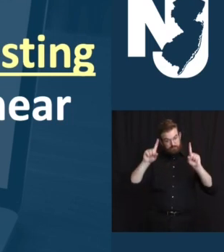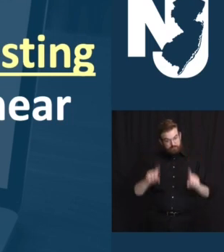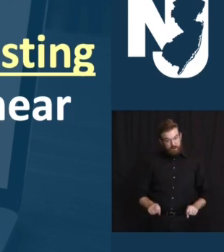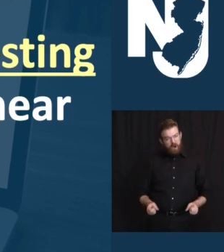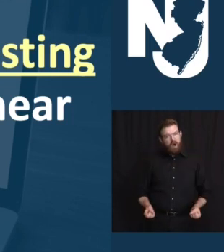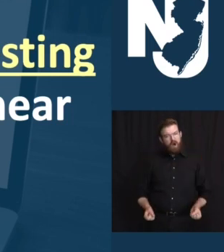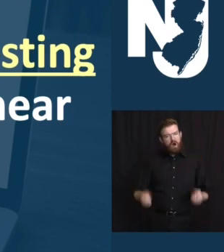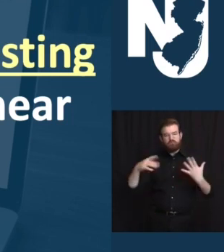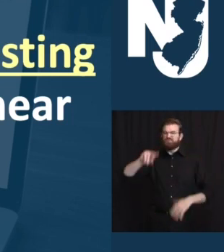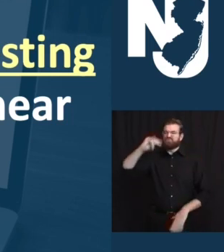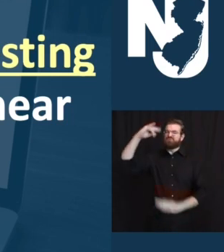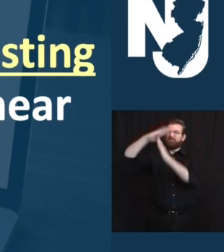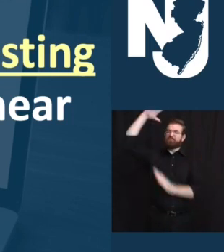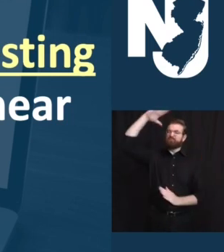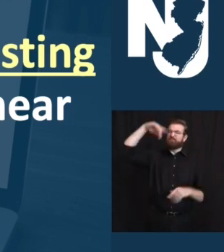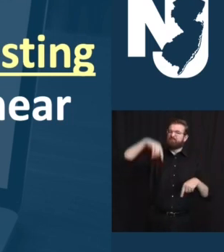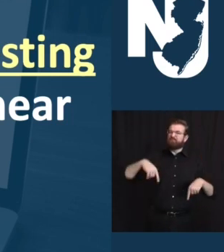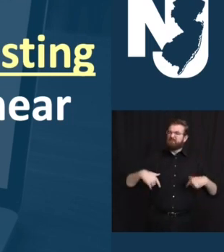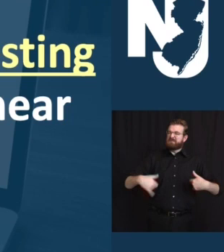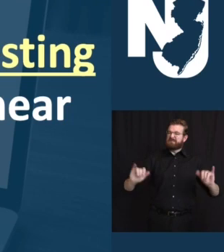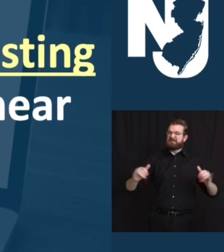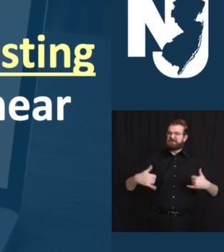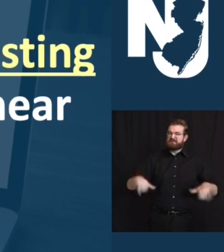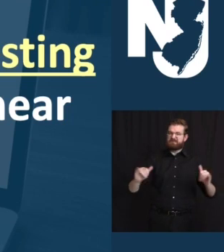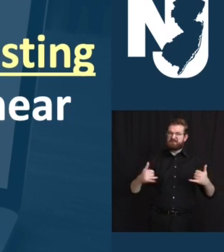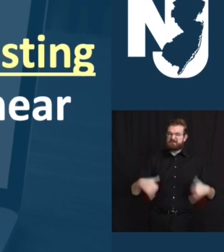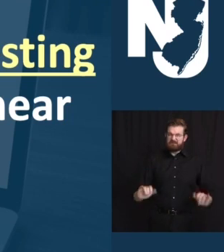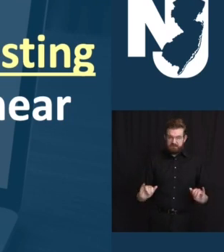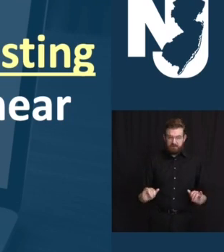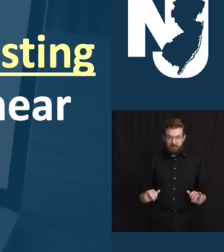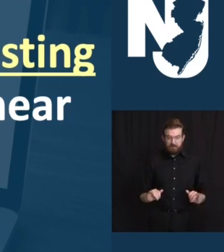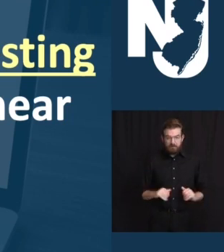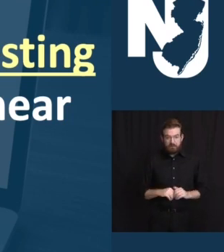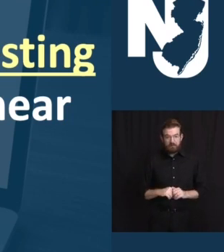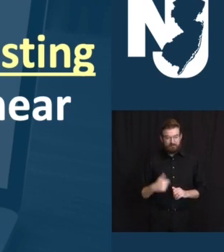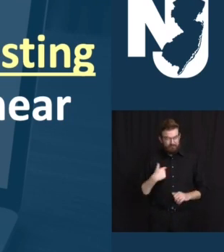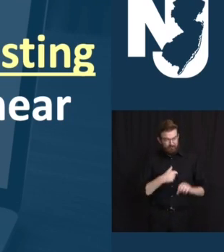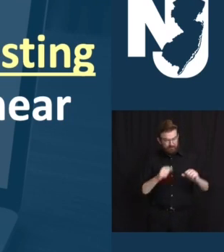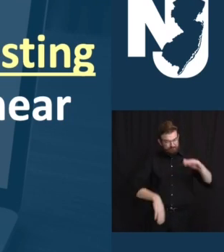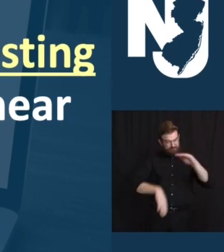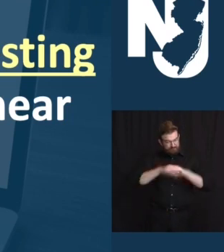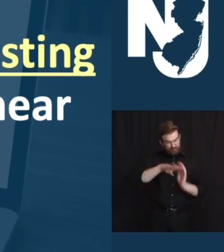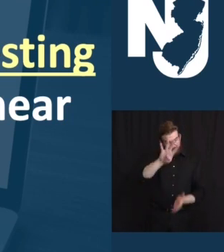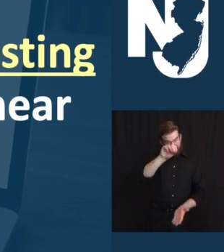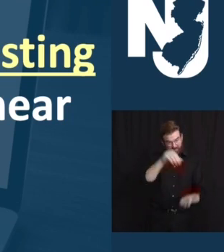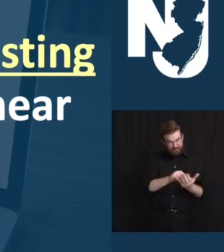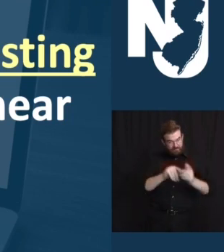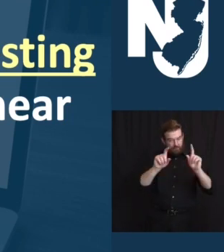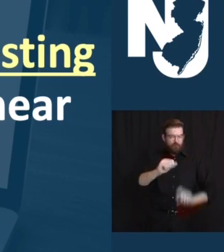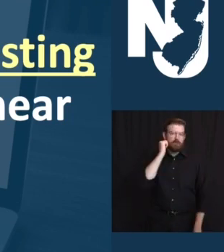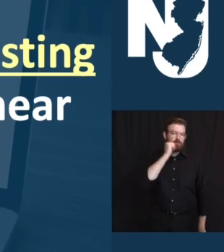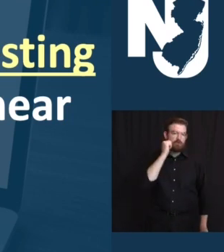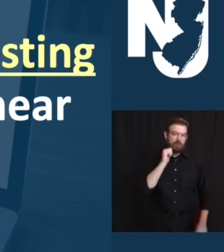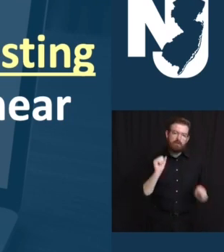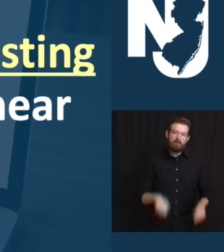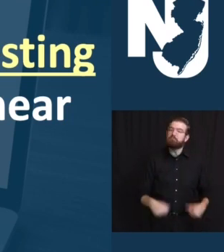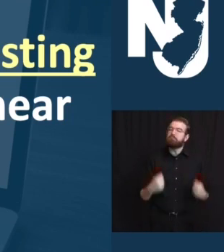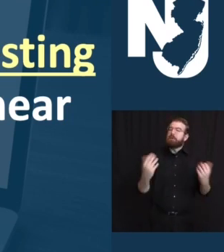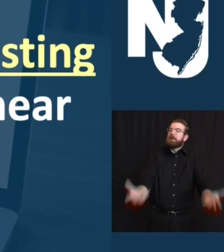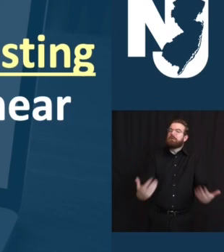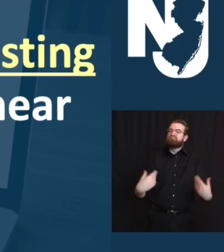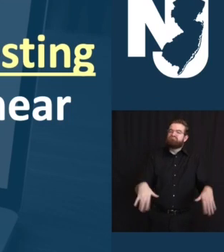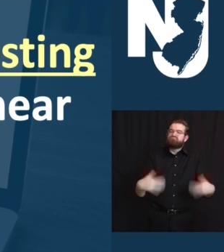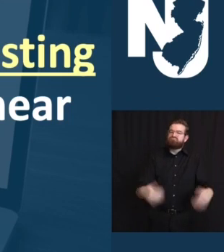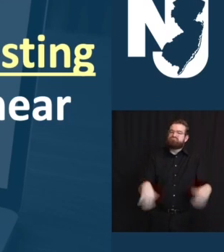just coming over here. I think our capacity is now up to 40,000 on any given day per capita. That's in a league by